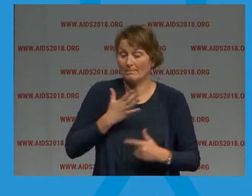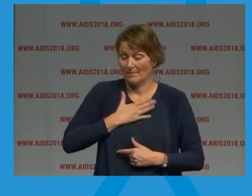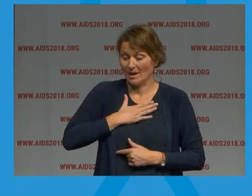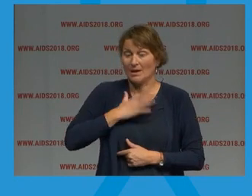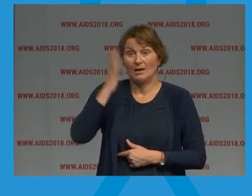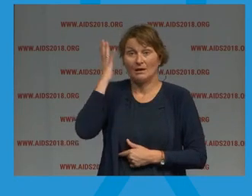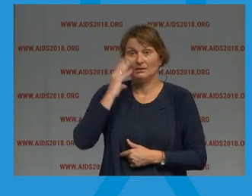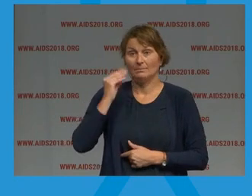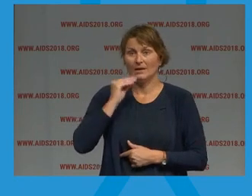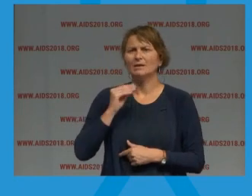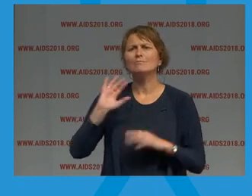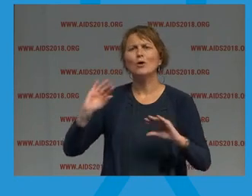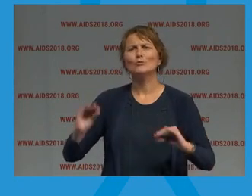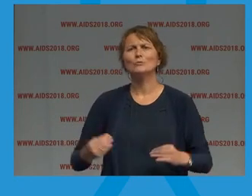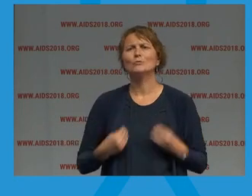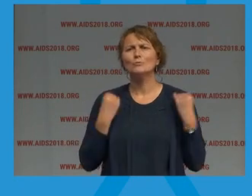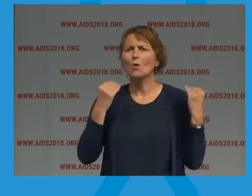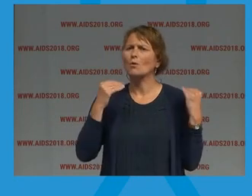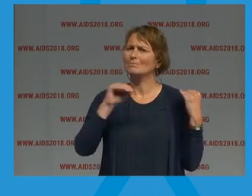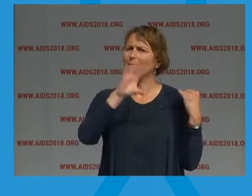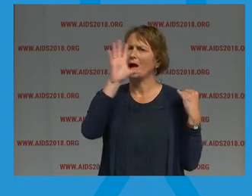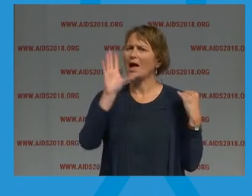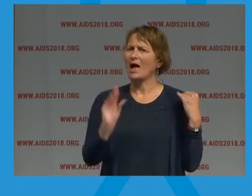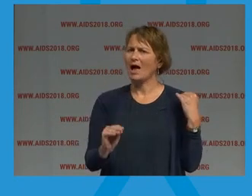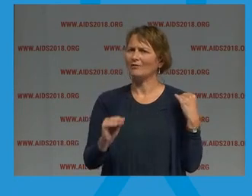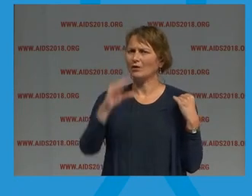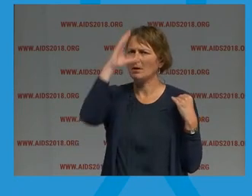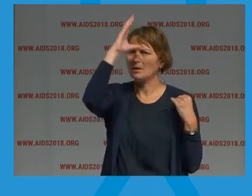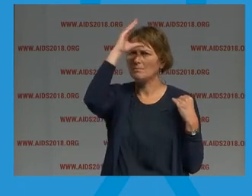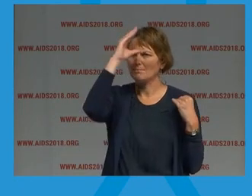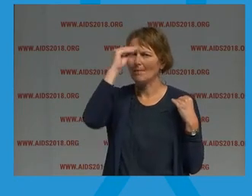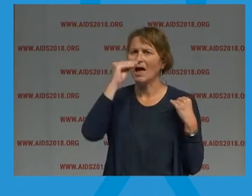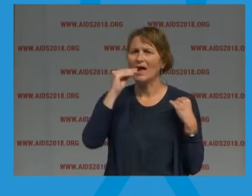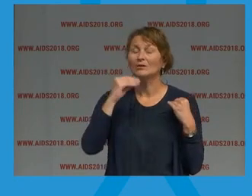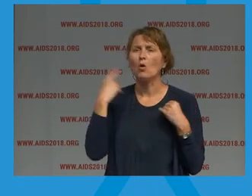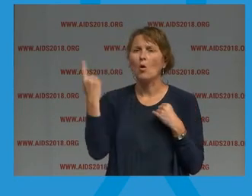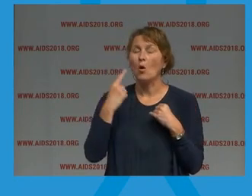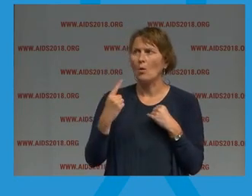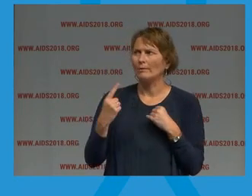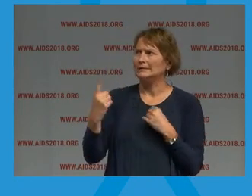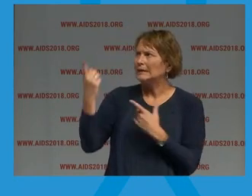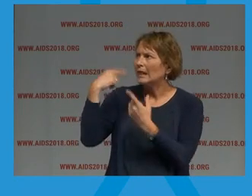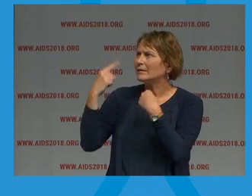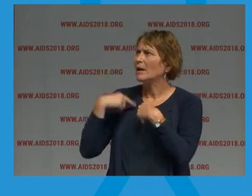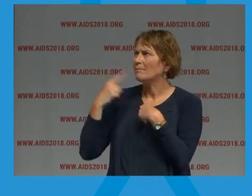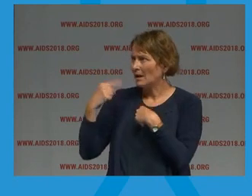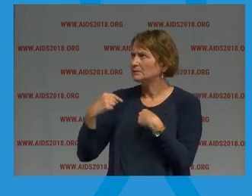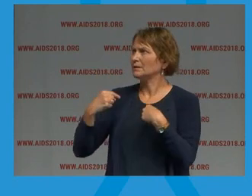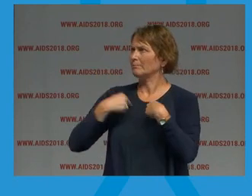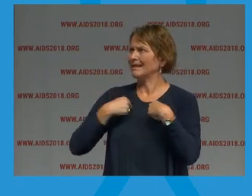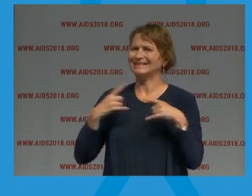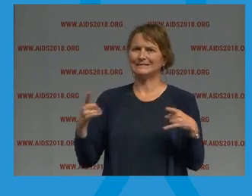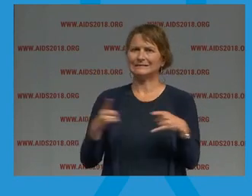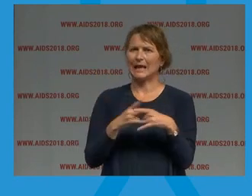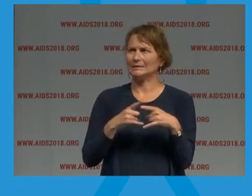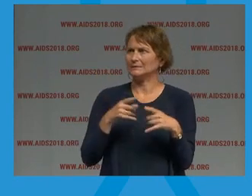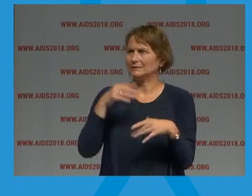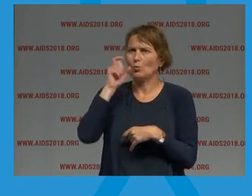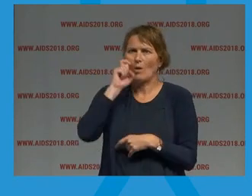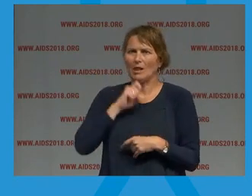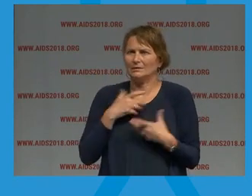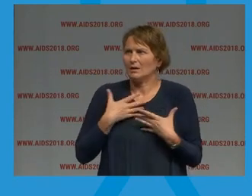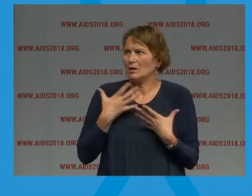a young African-American male, and the mythology that was always imposed on me about my own sexuality and how I